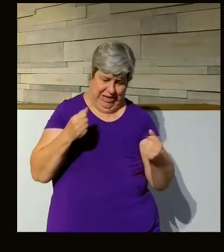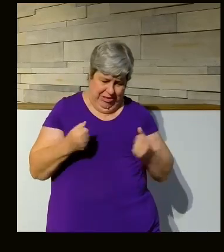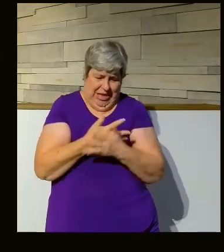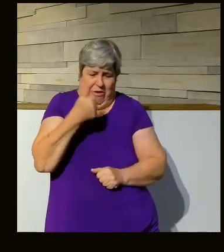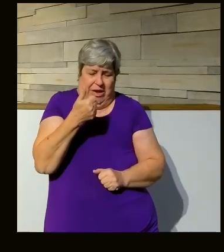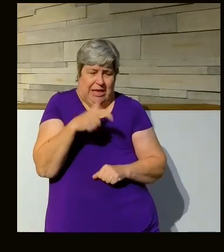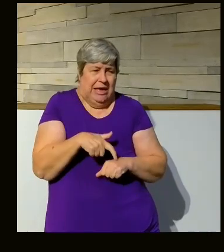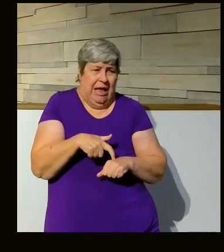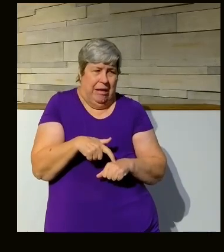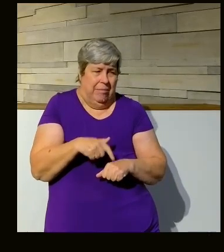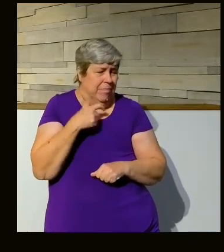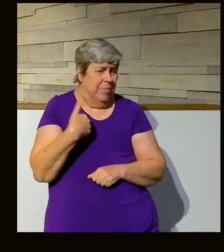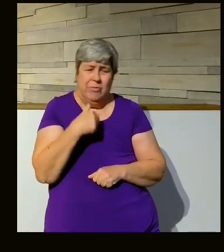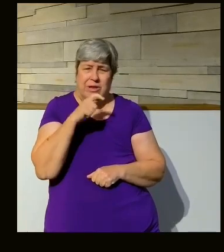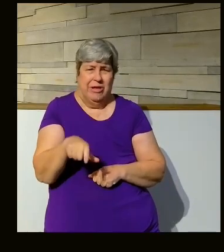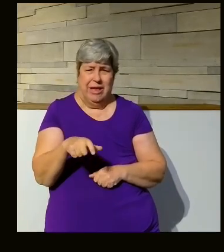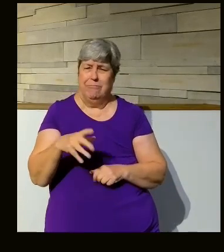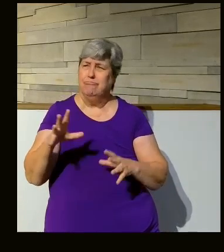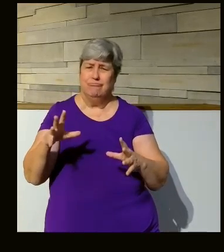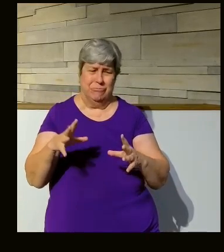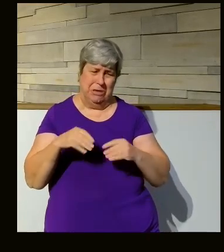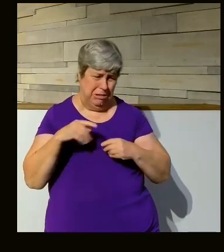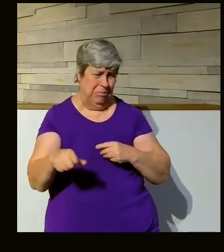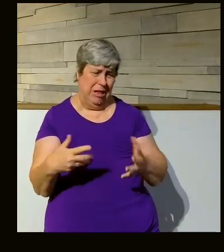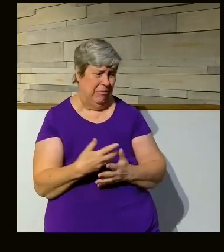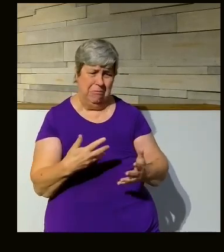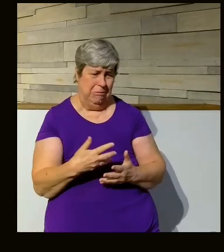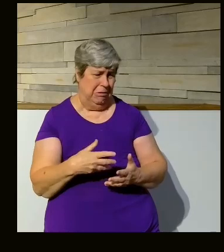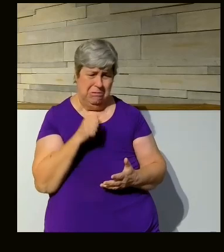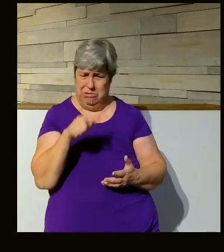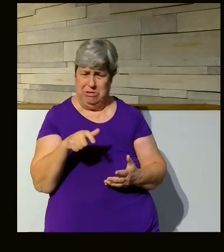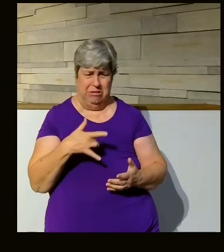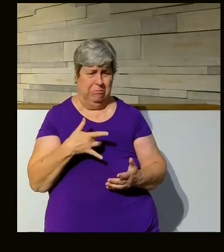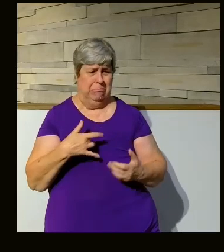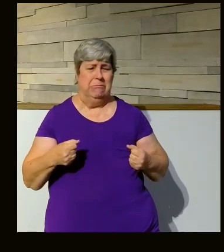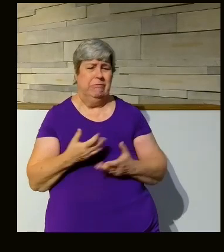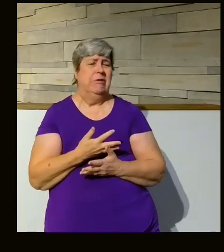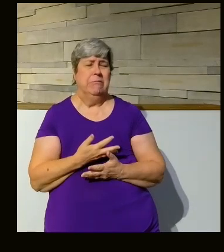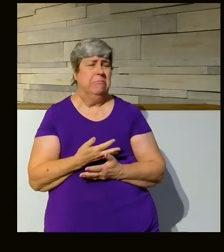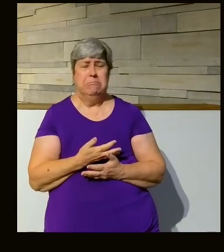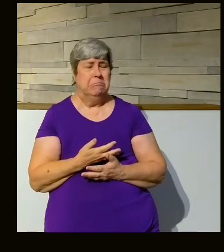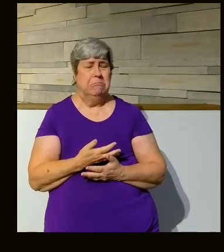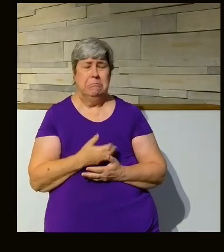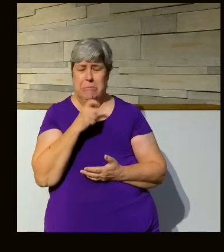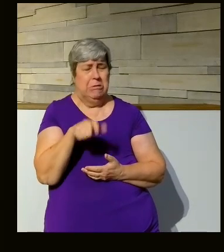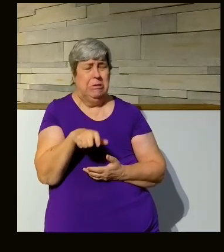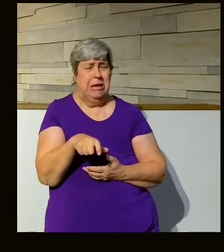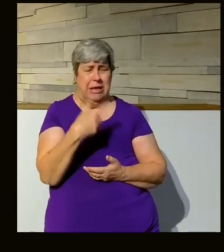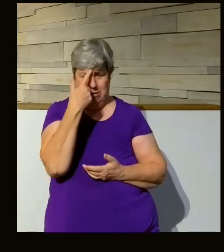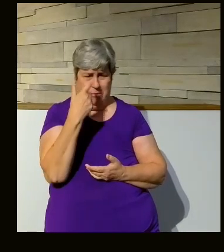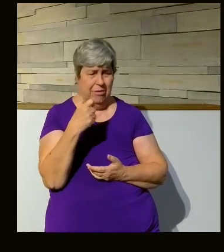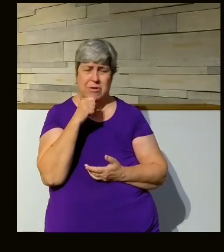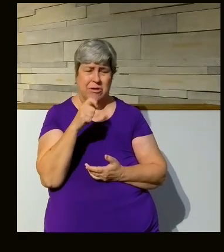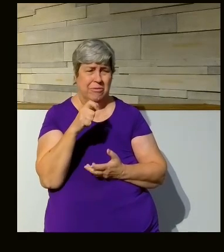scariest times, we don't have to embrace fear. We don't have to have fear. We don't have to have anything in our lives of fear because we're not going to